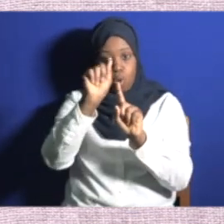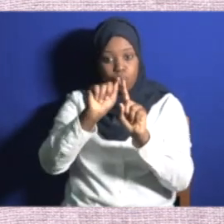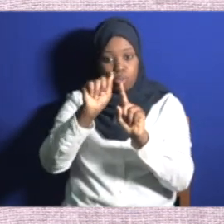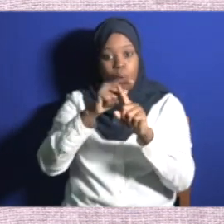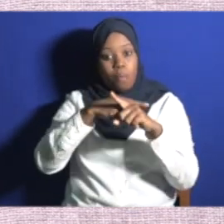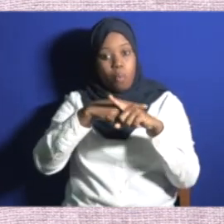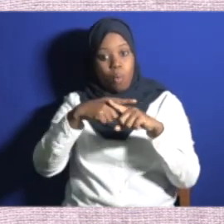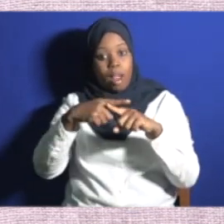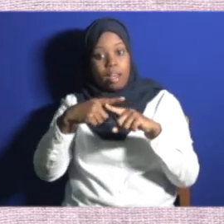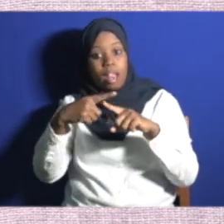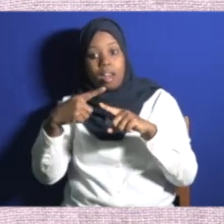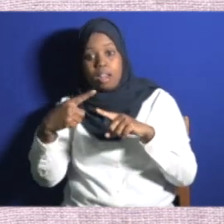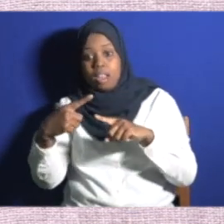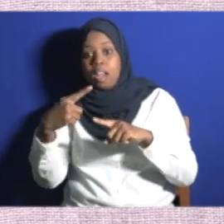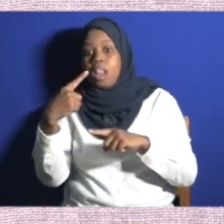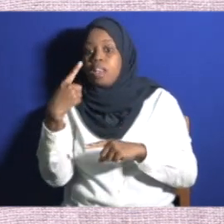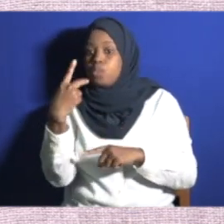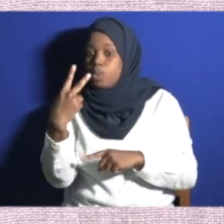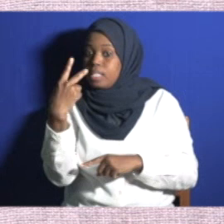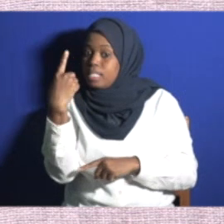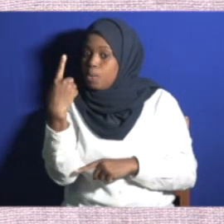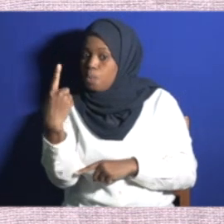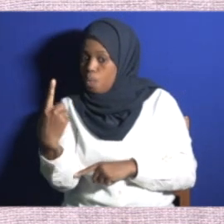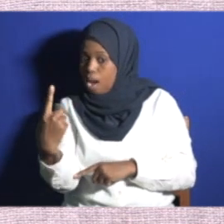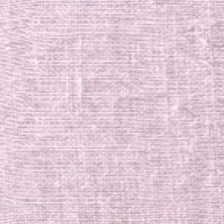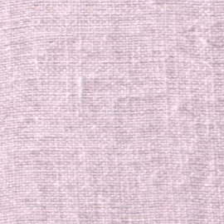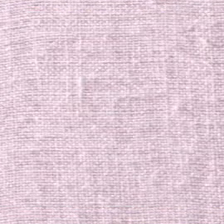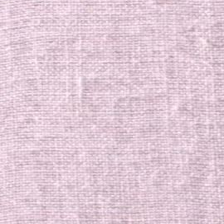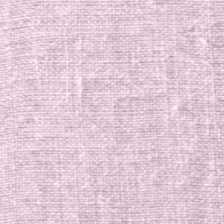121. You may use the table of square.